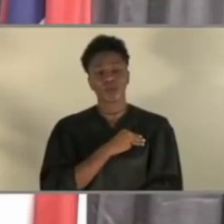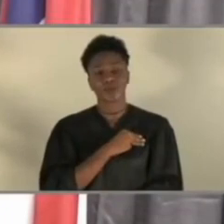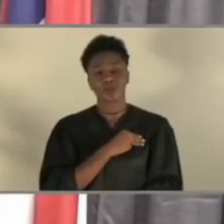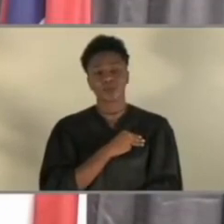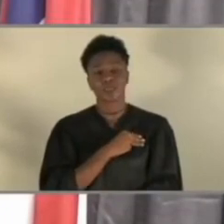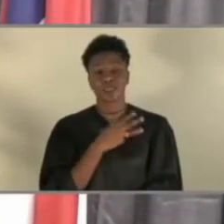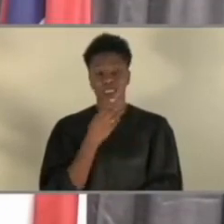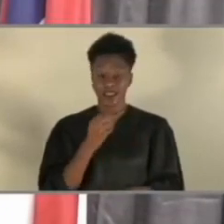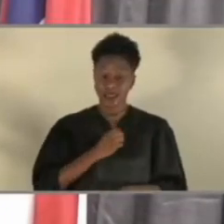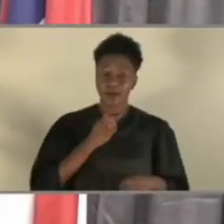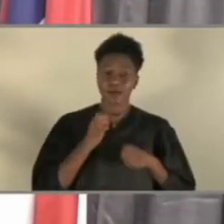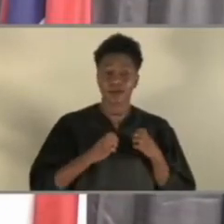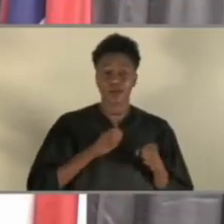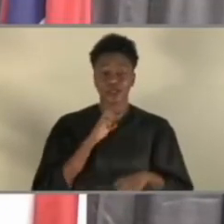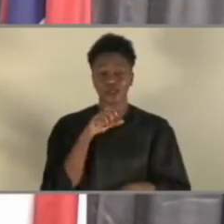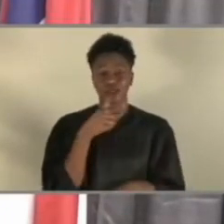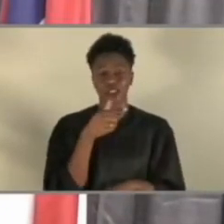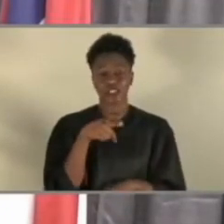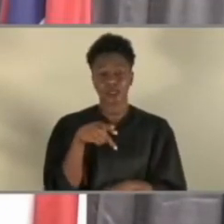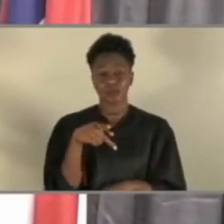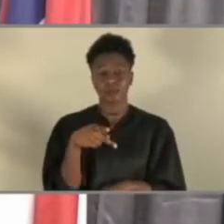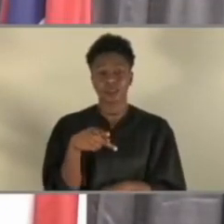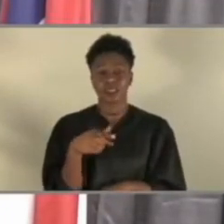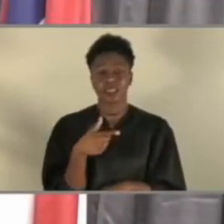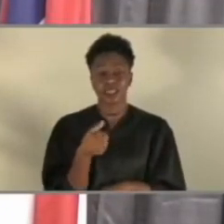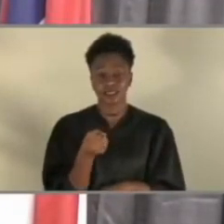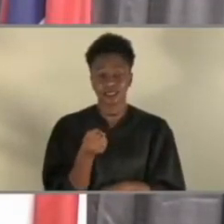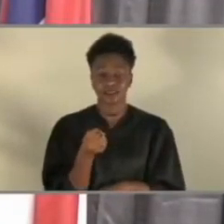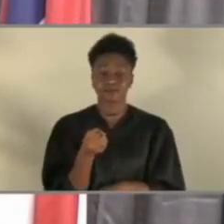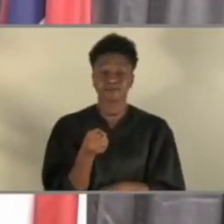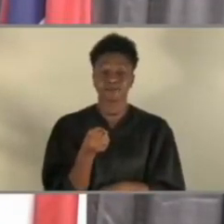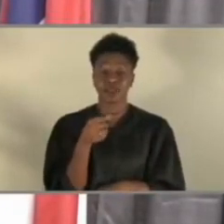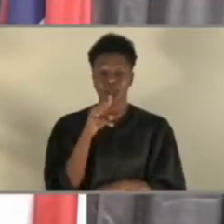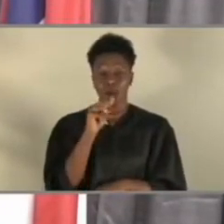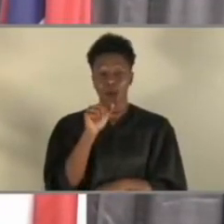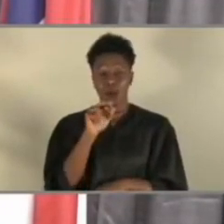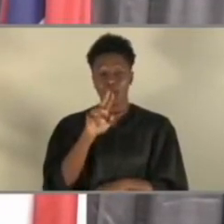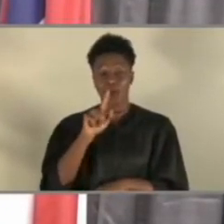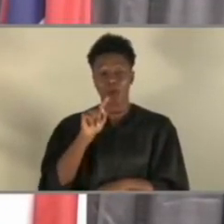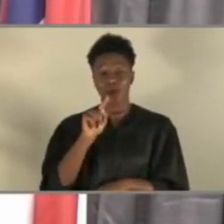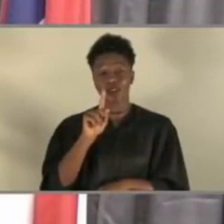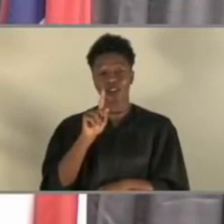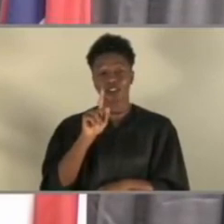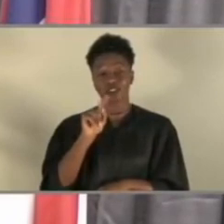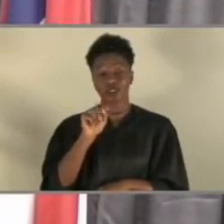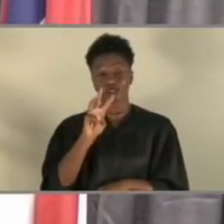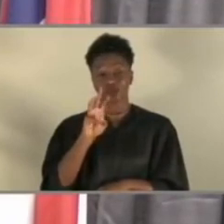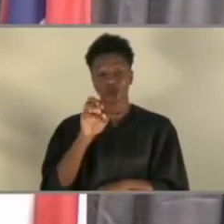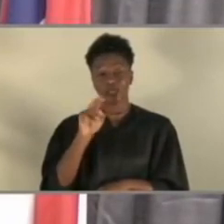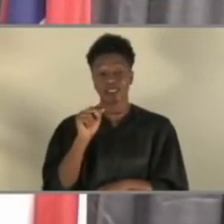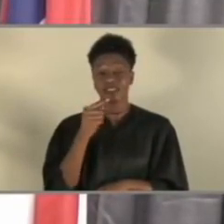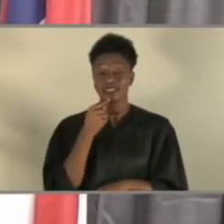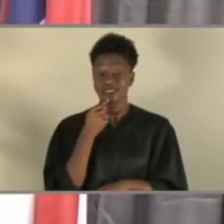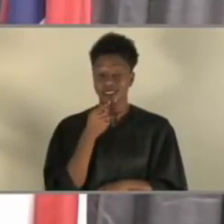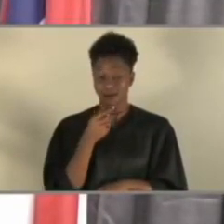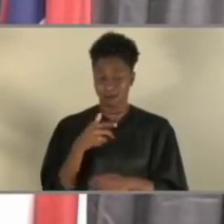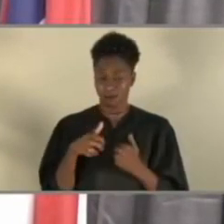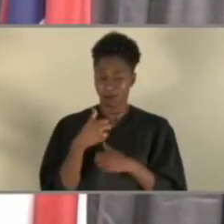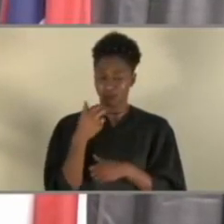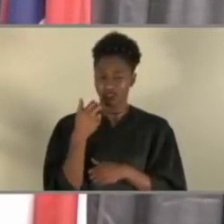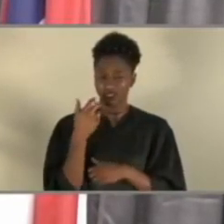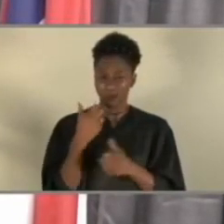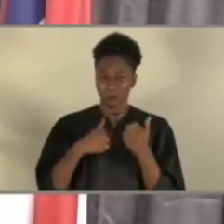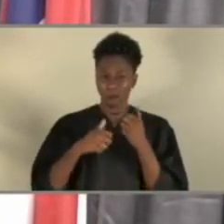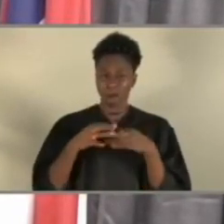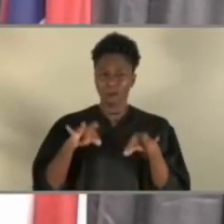and emotional GPS. Mark Twain said that the two most important days in your life are the